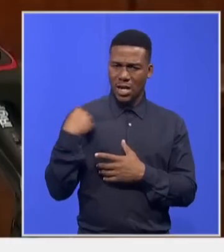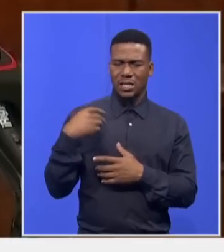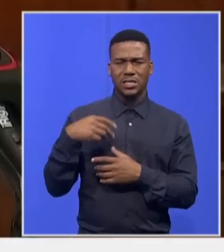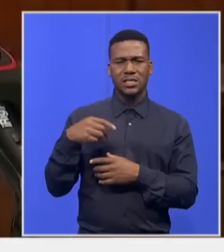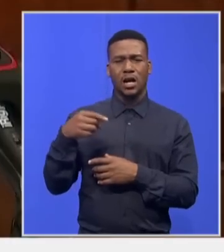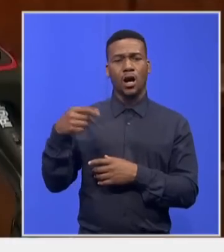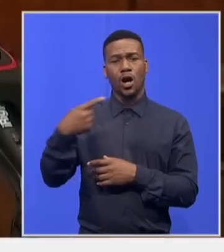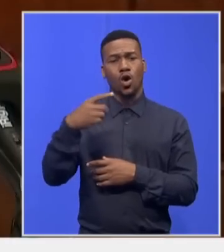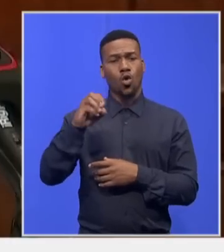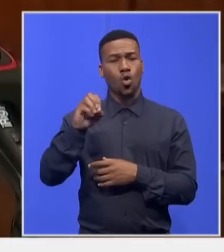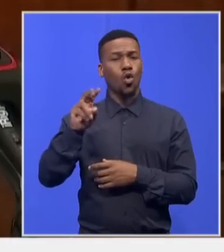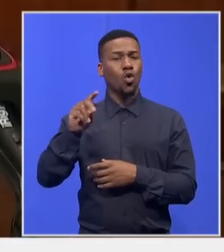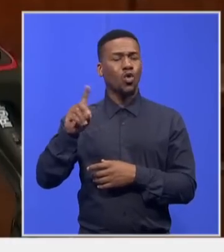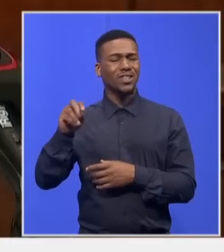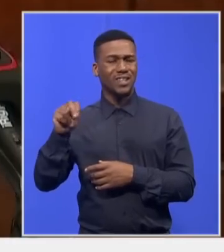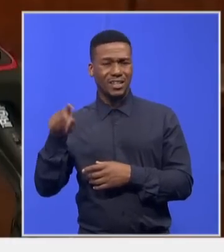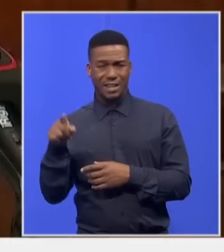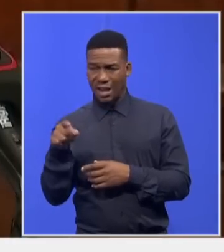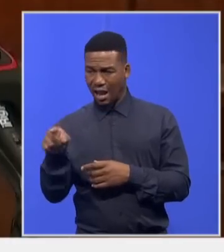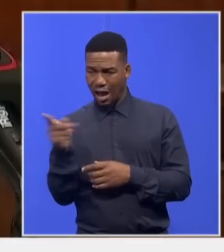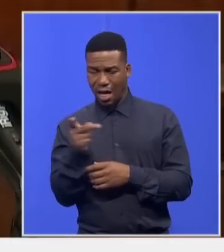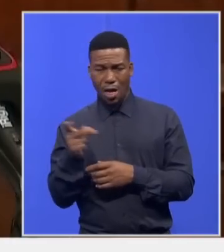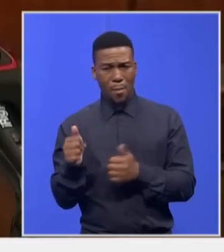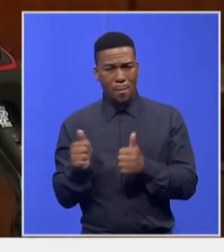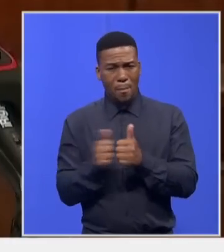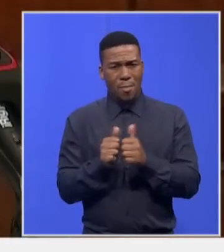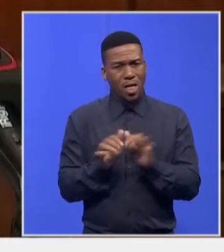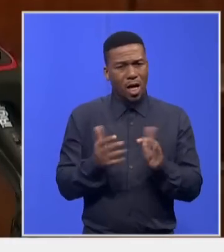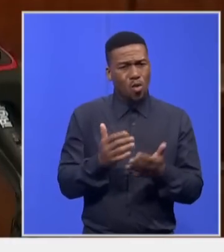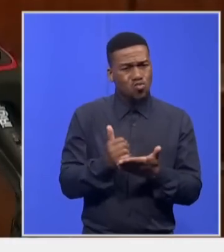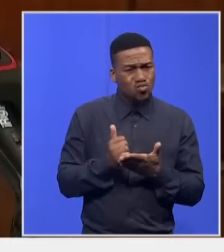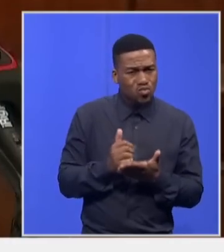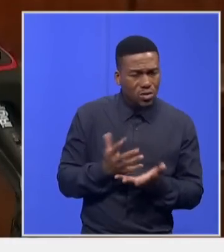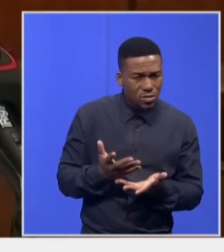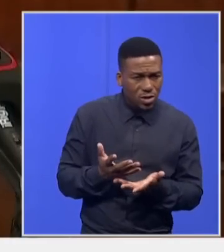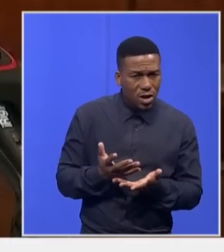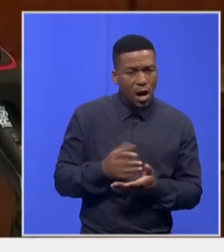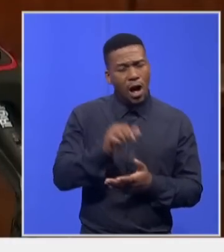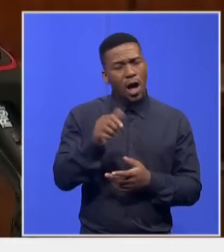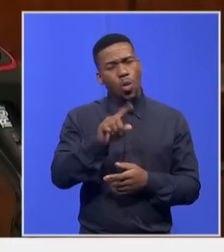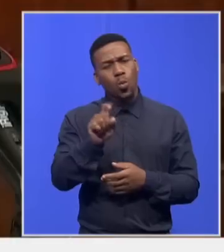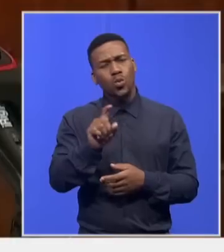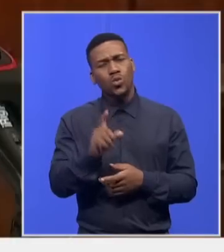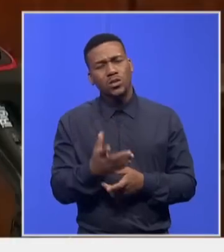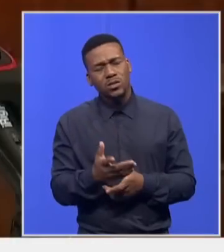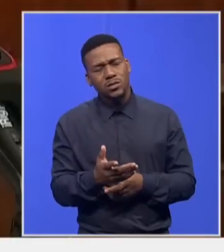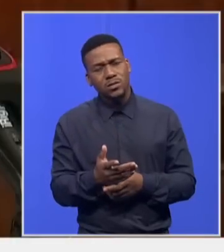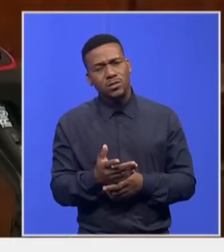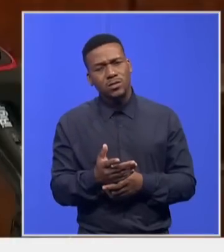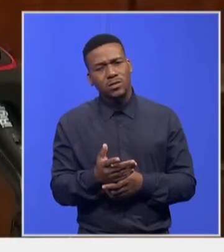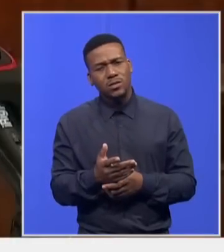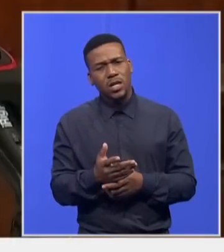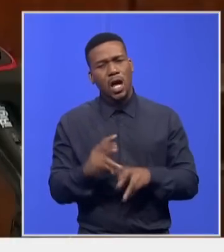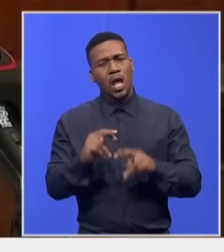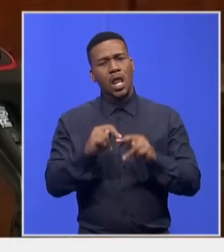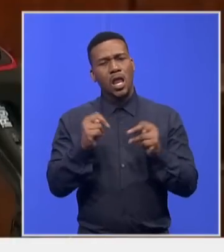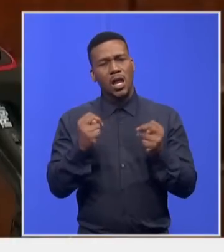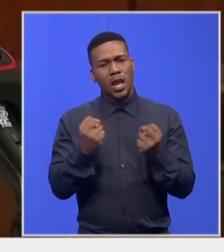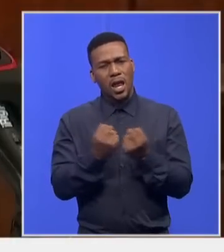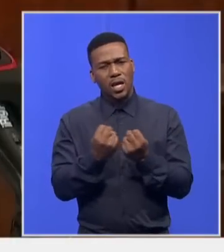as Eskom and other energy matters are concerned? And then I just want to ask a question around the national state of